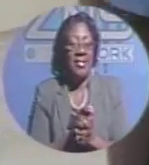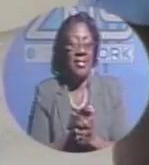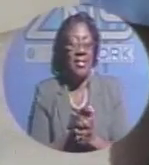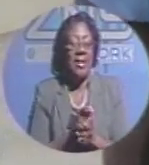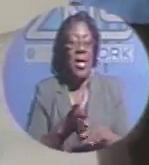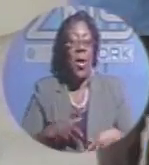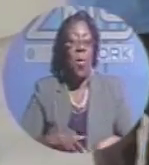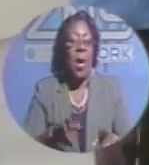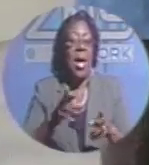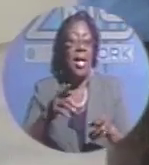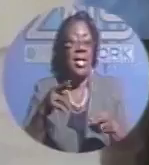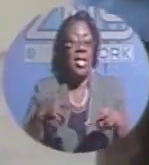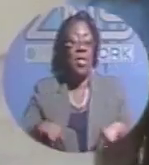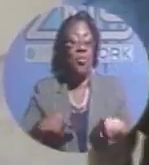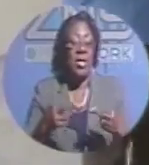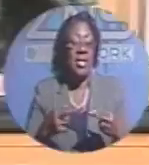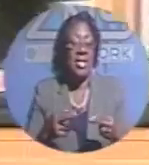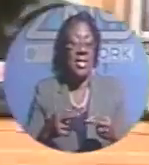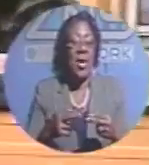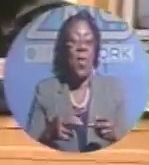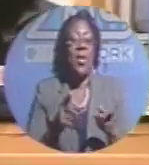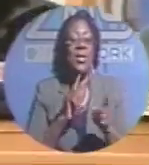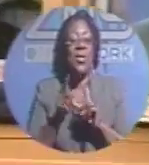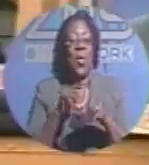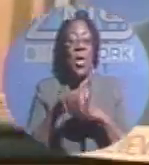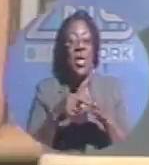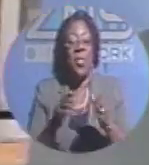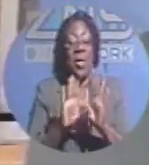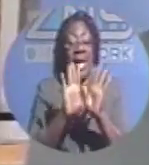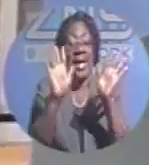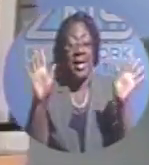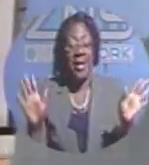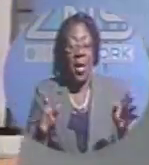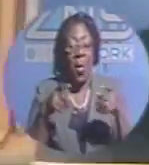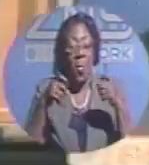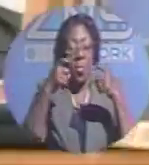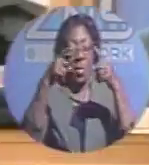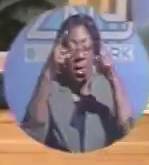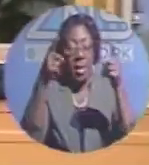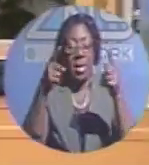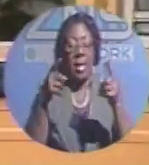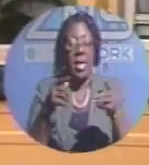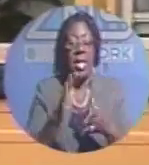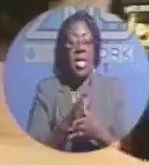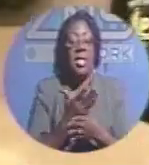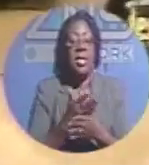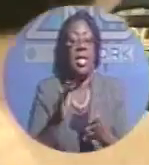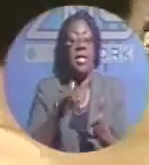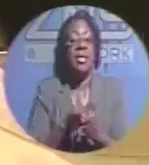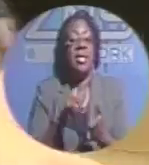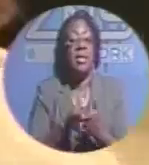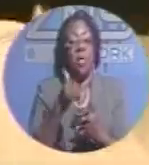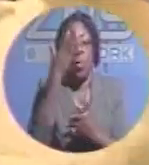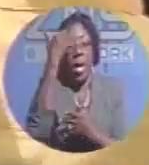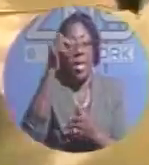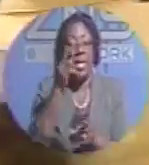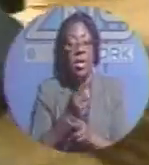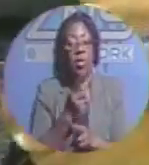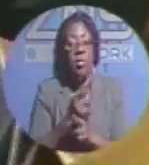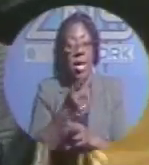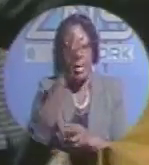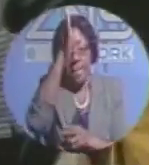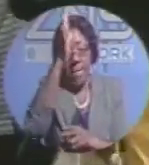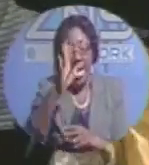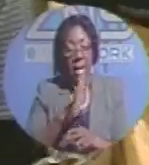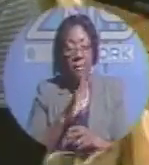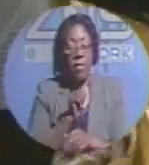While these residents are already predicting a clear win for the PLP's candidate, he shares just why he's the right man for the job.